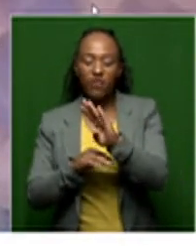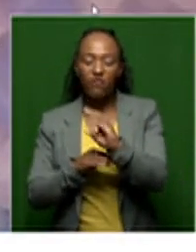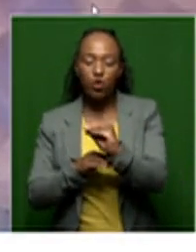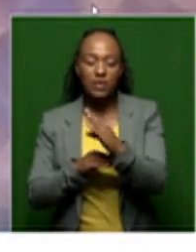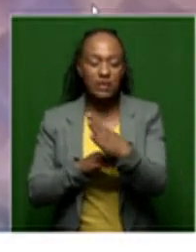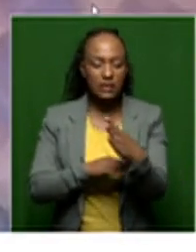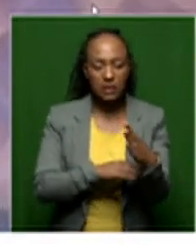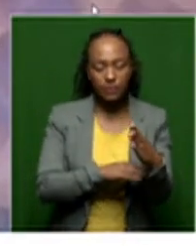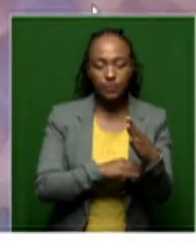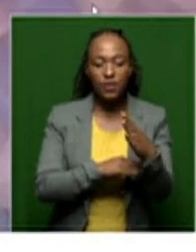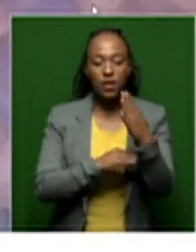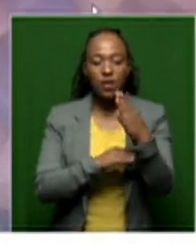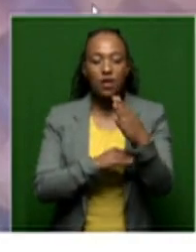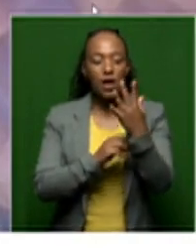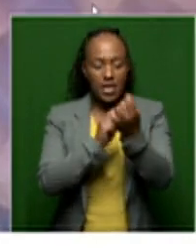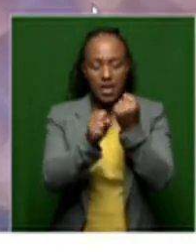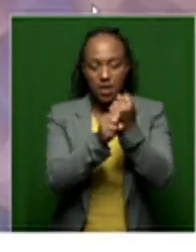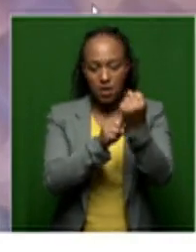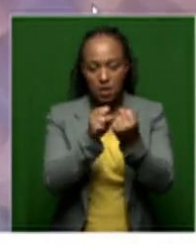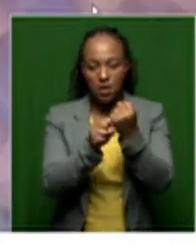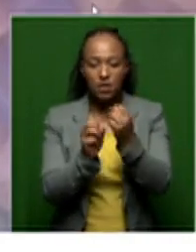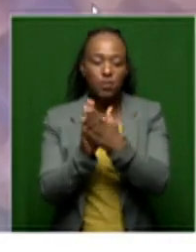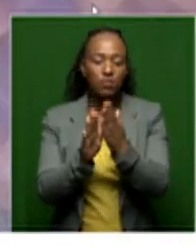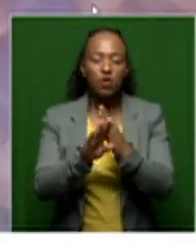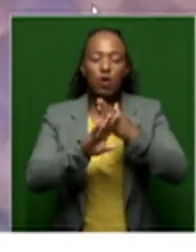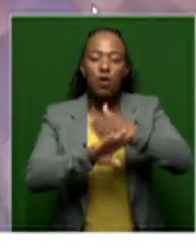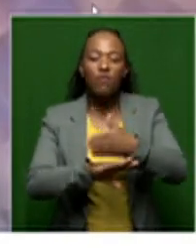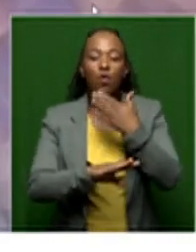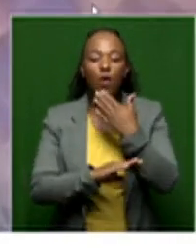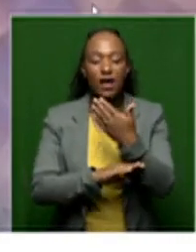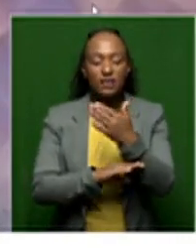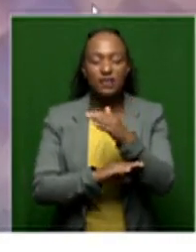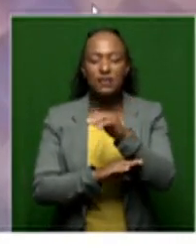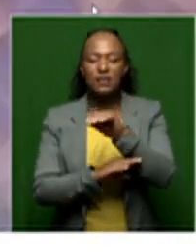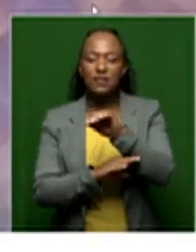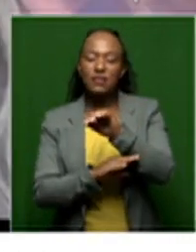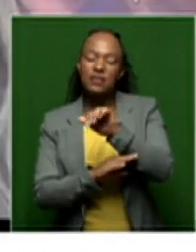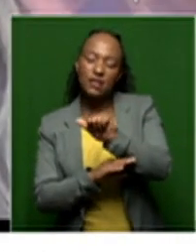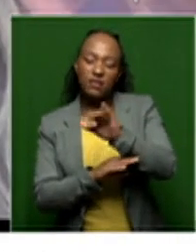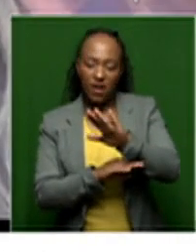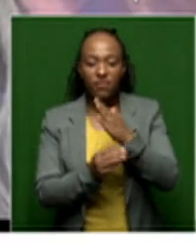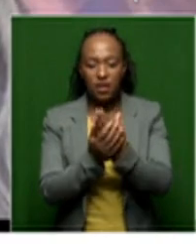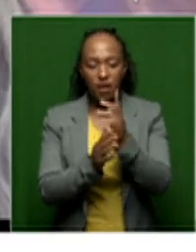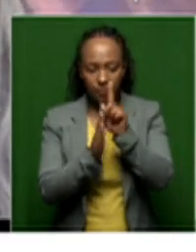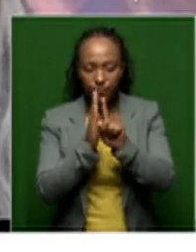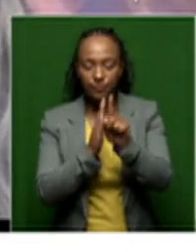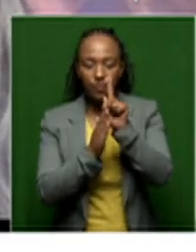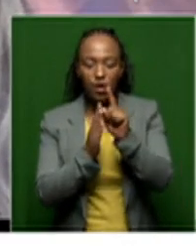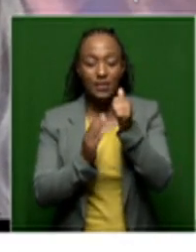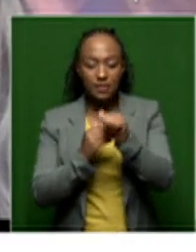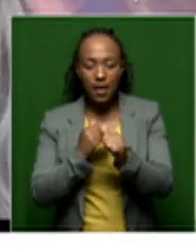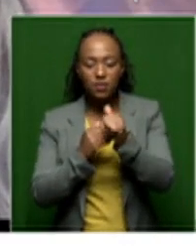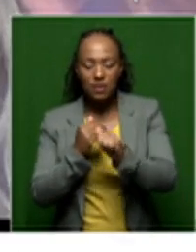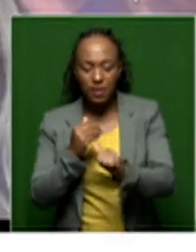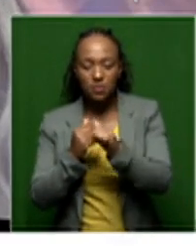annual basis, and biannually over the age of 55 are the current guidelines that we're using. Good. I mean, I know that some medical aids tell